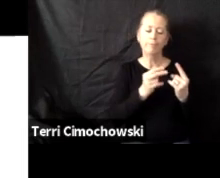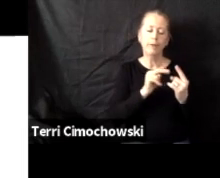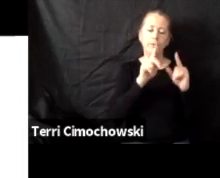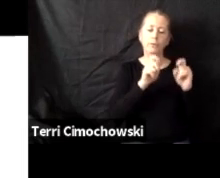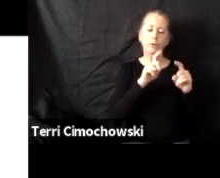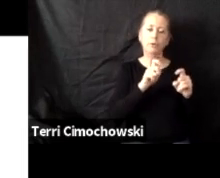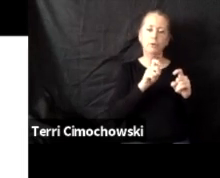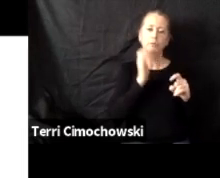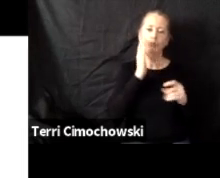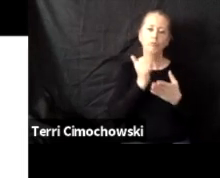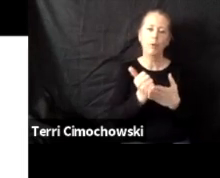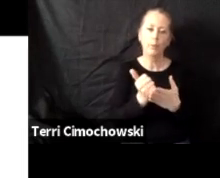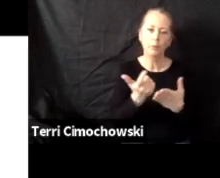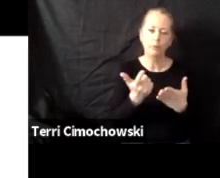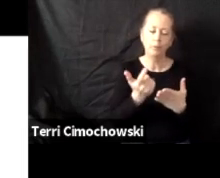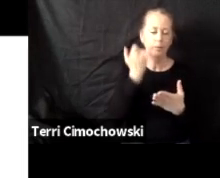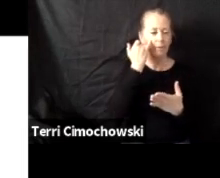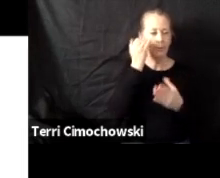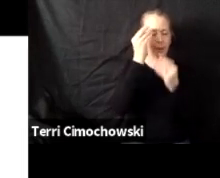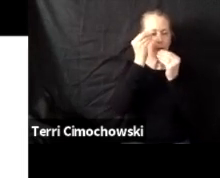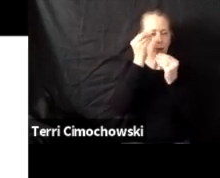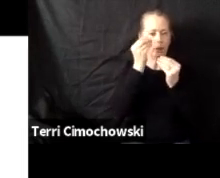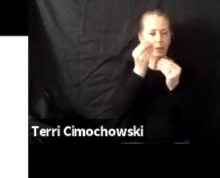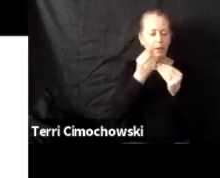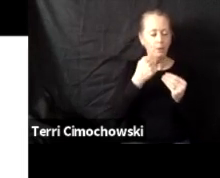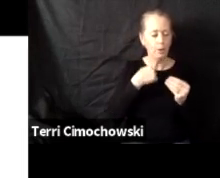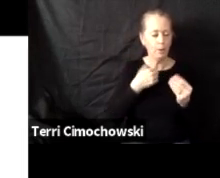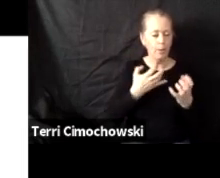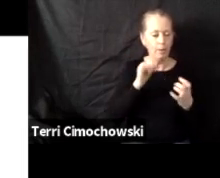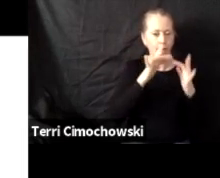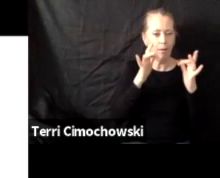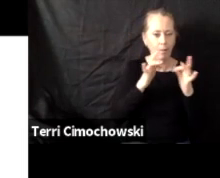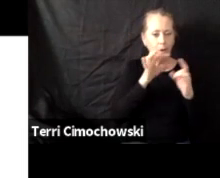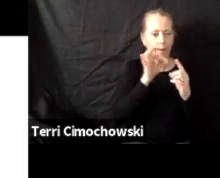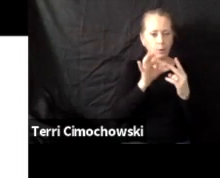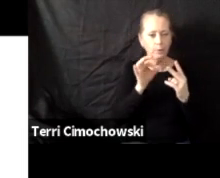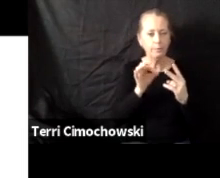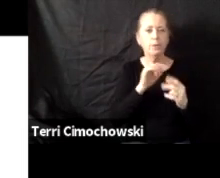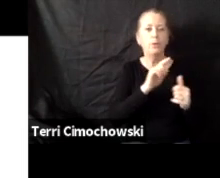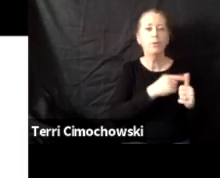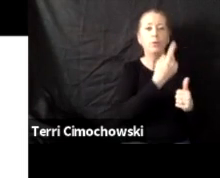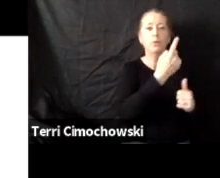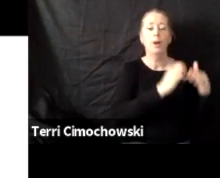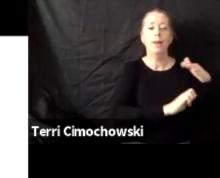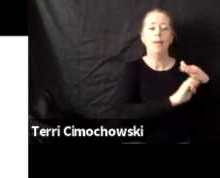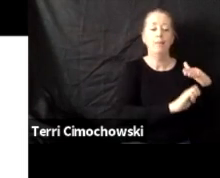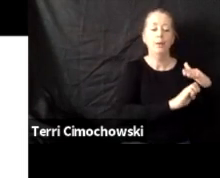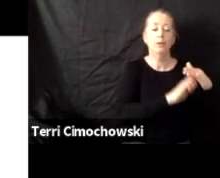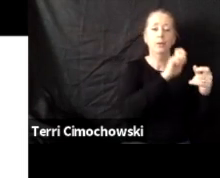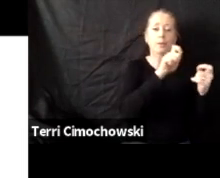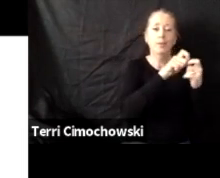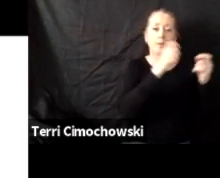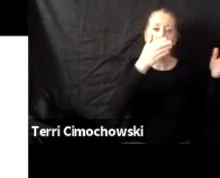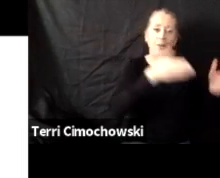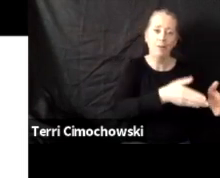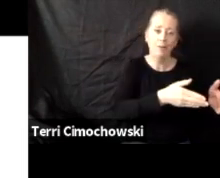you're considering 196 online as an option. So the first one is more elementary specific, and